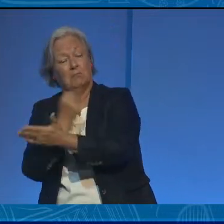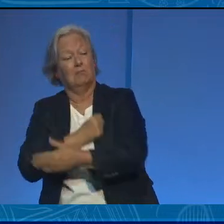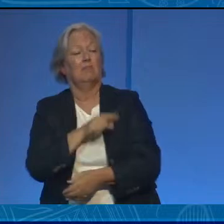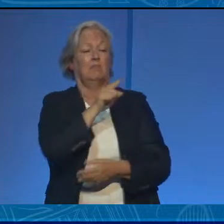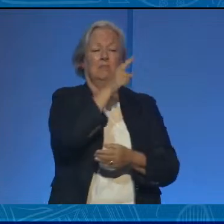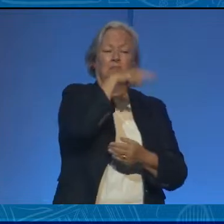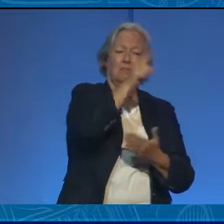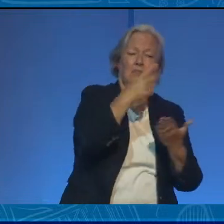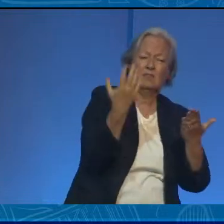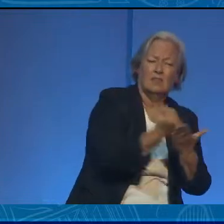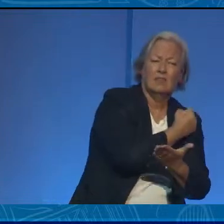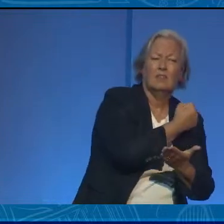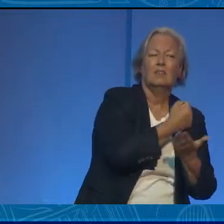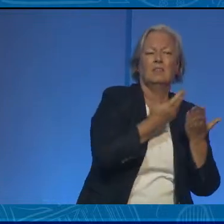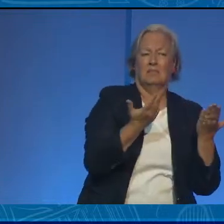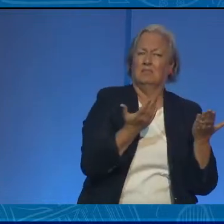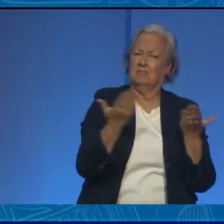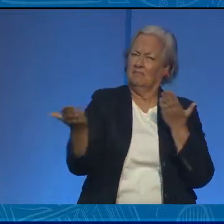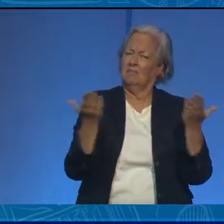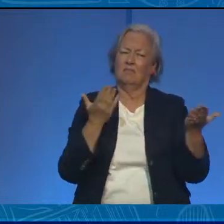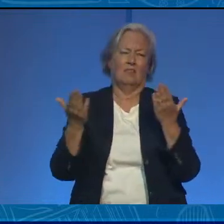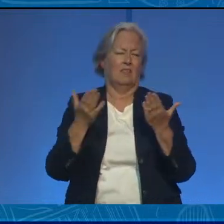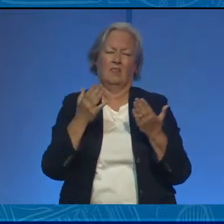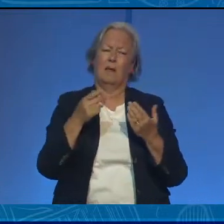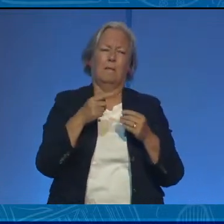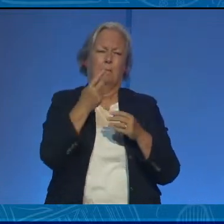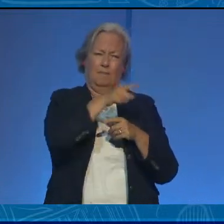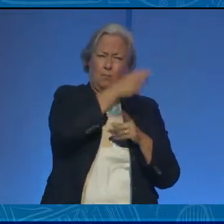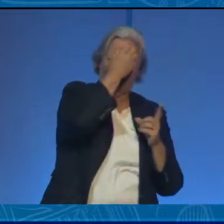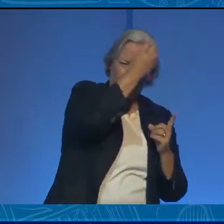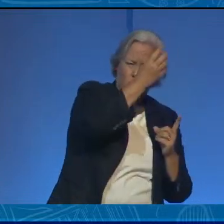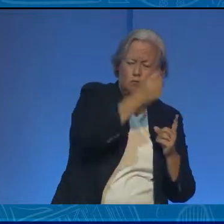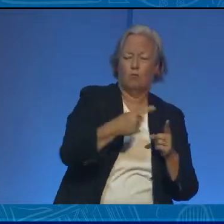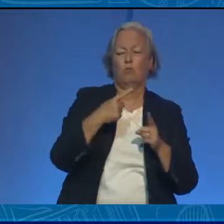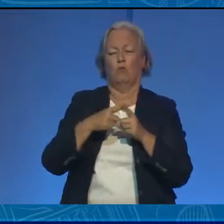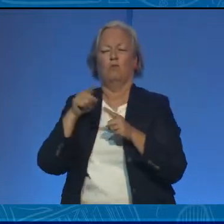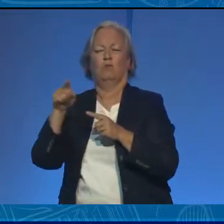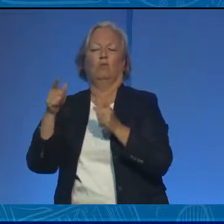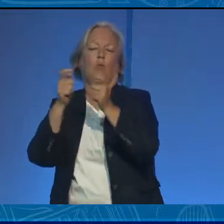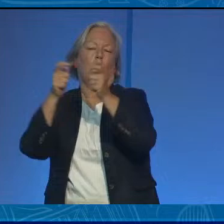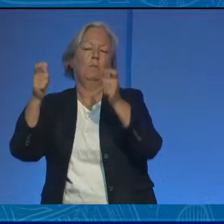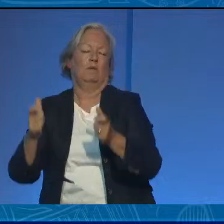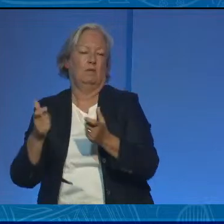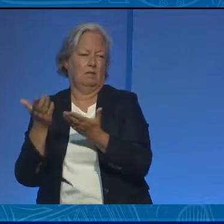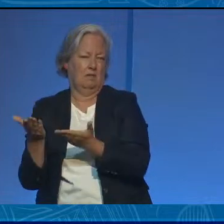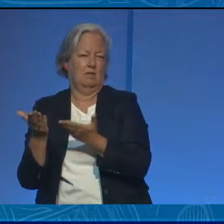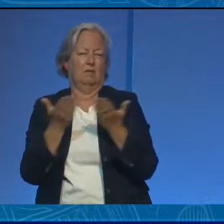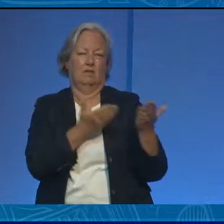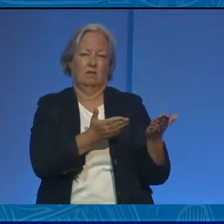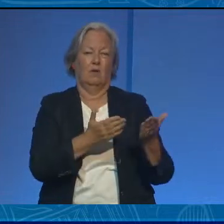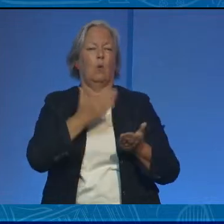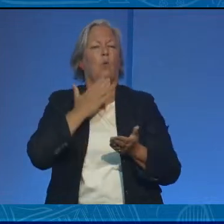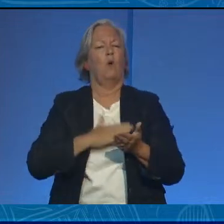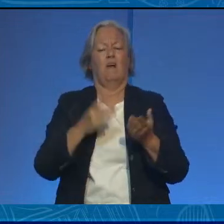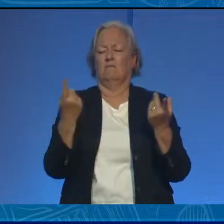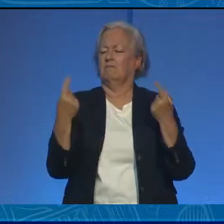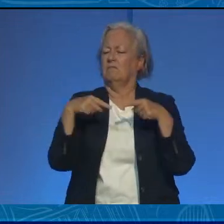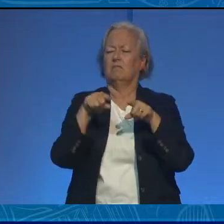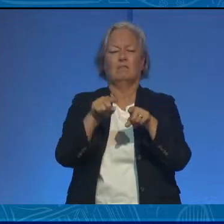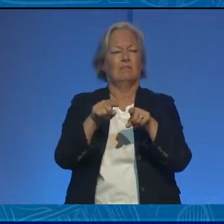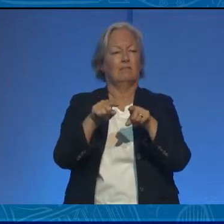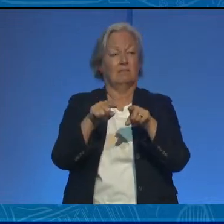and resilience and growth and public finances as well. Existing alliances for business, for